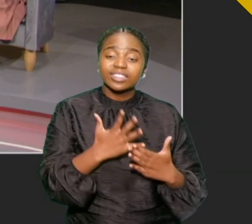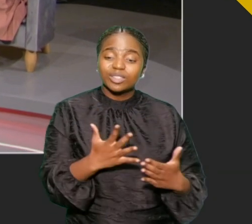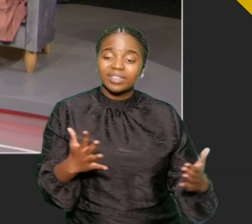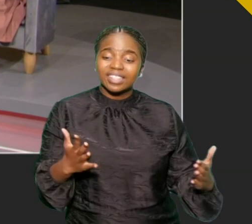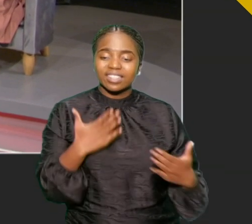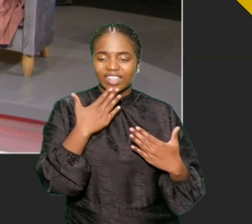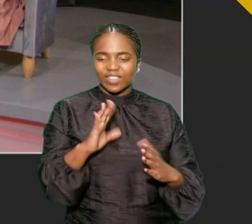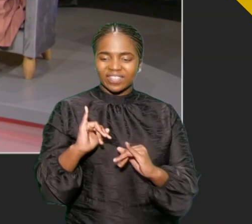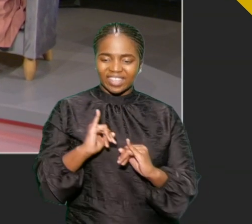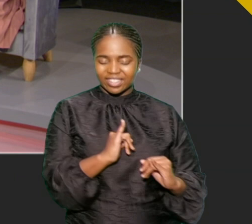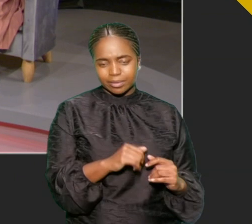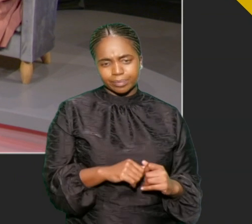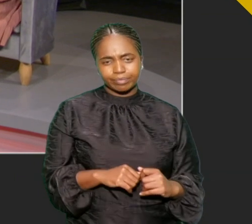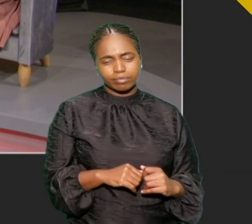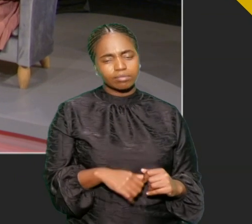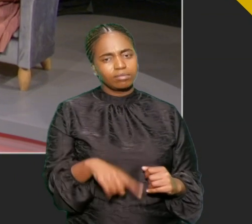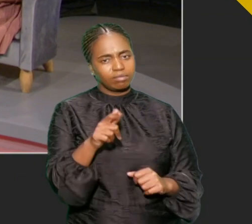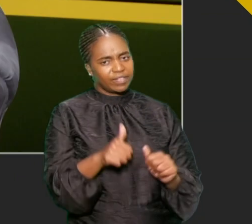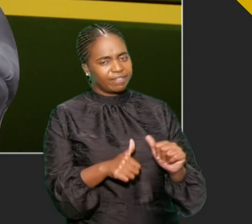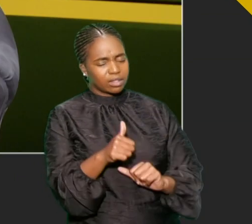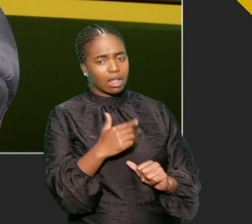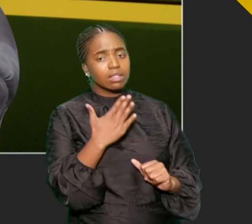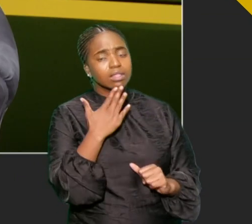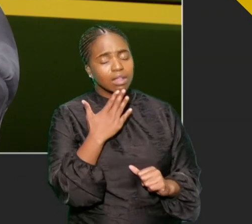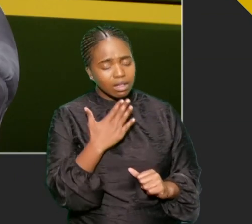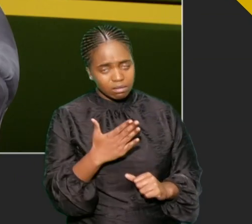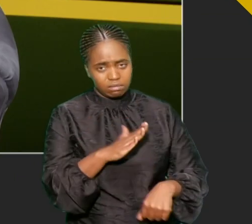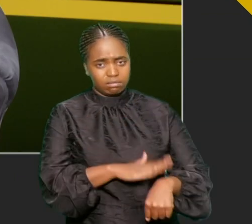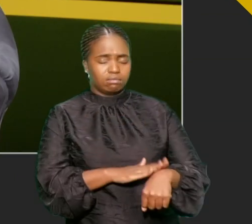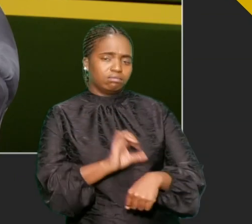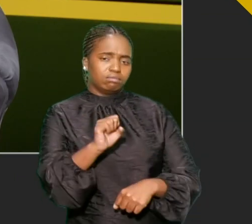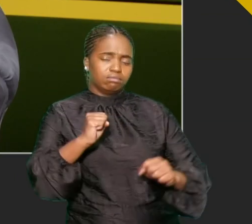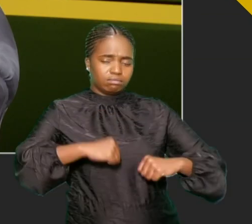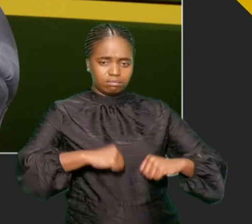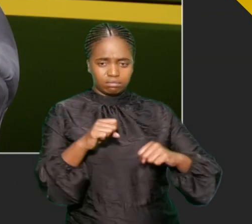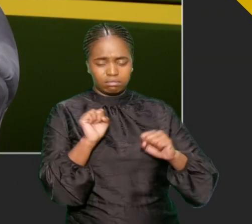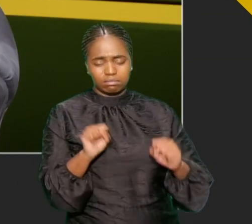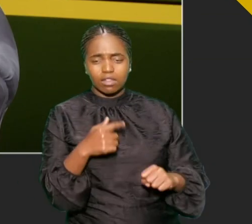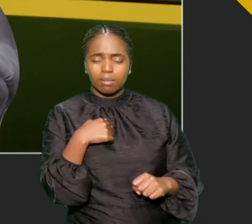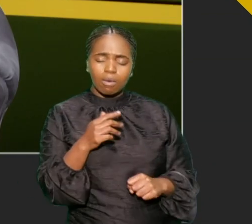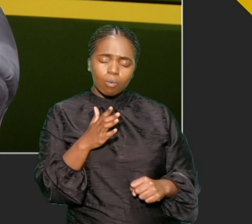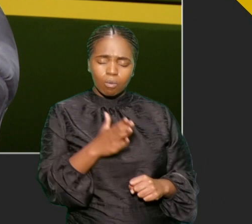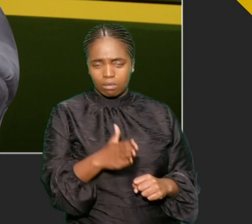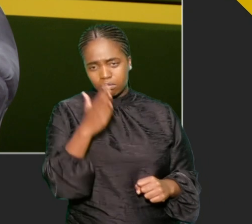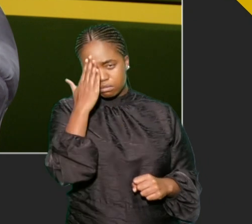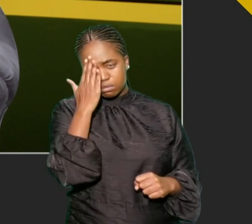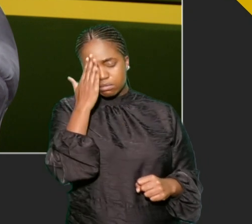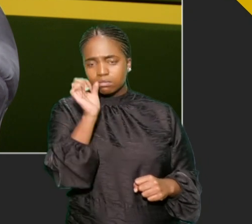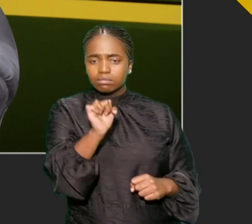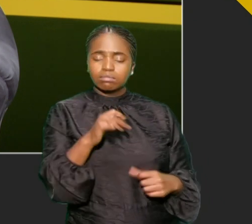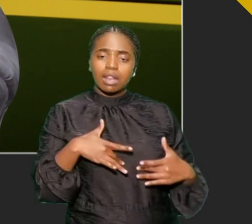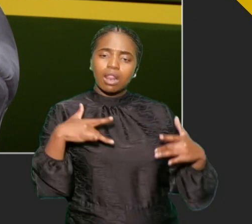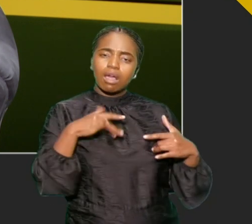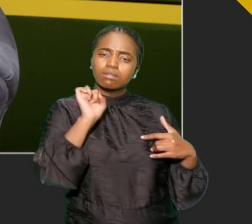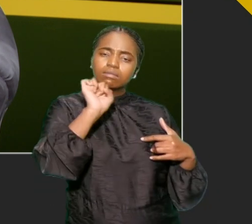you for having me. Khasi, I mean, firstly, we'd just like to say thank you for taking time to kulume nathi. I mean, I'd love to take a step and look into the life of